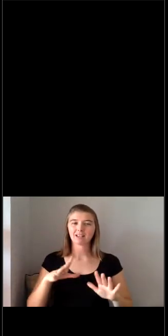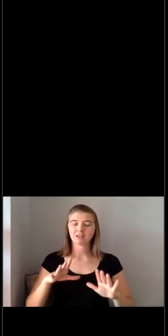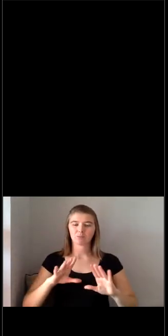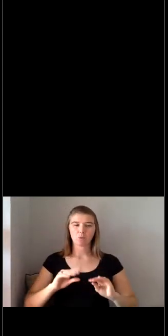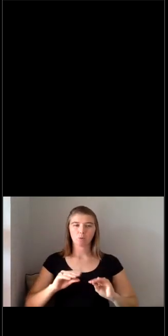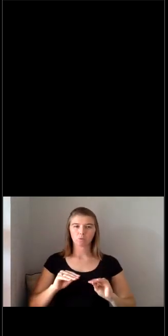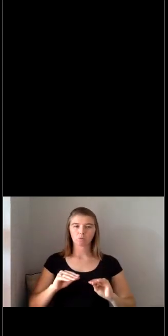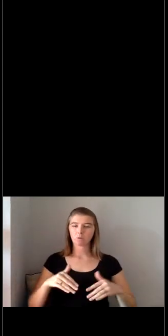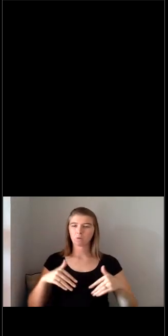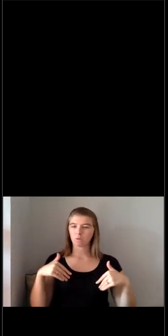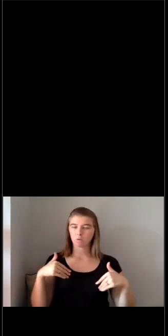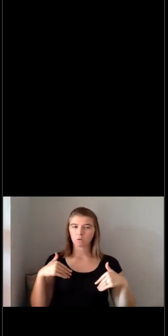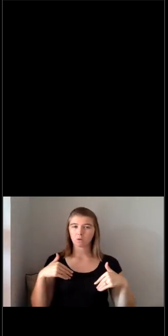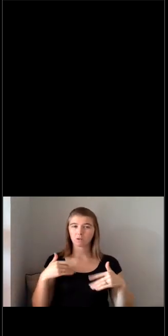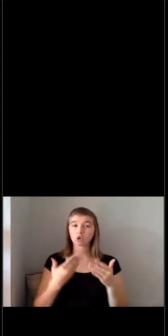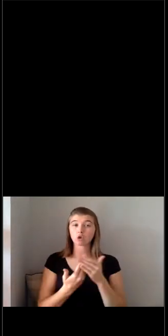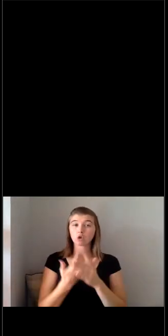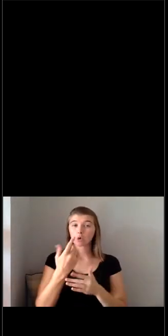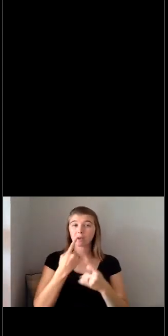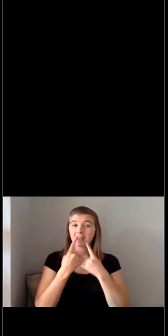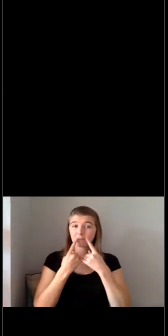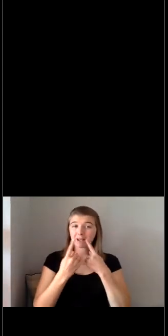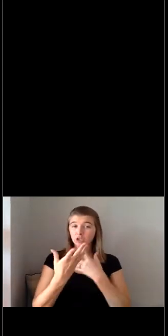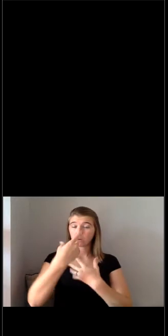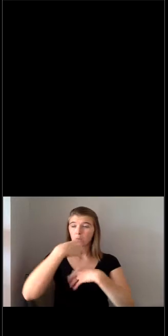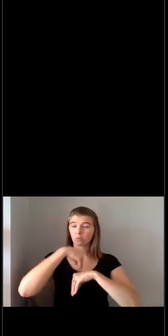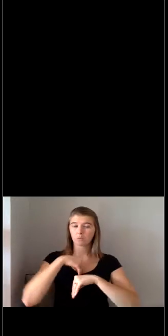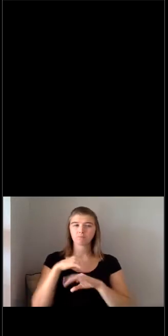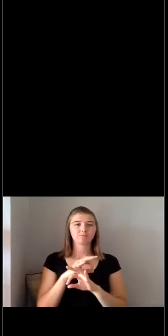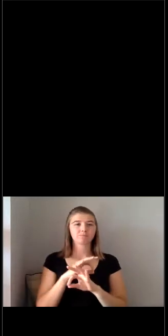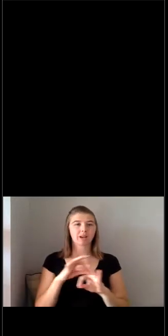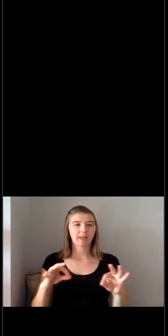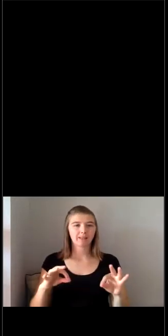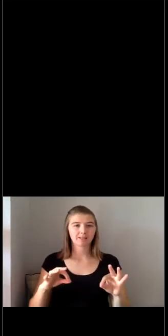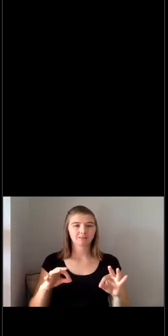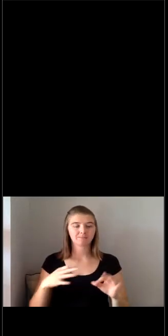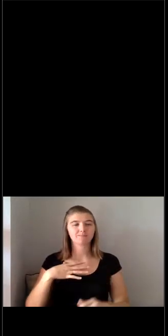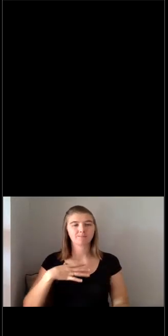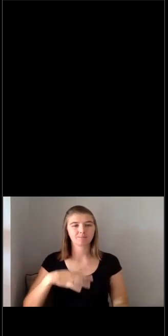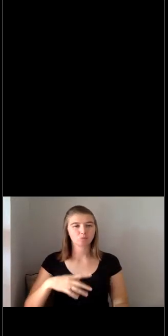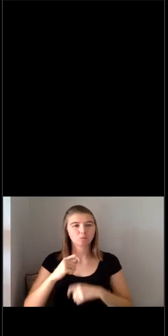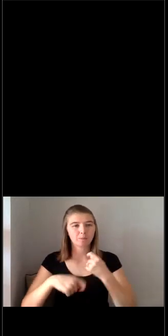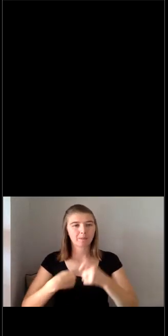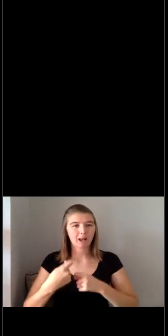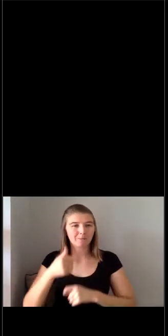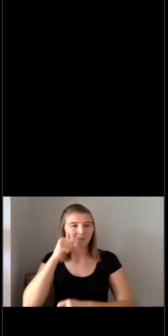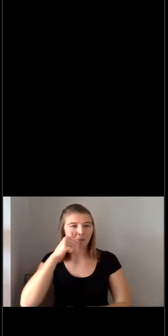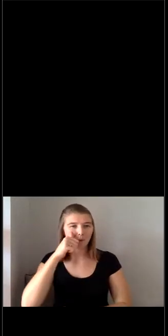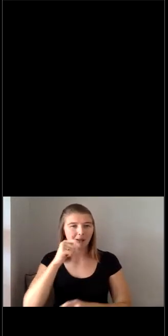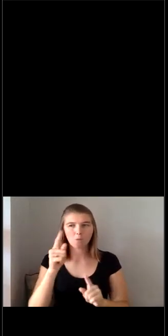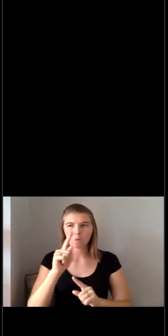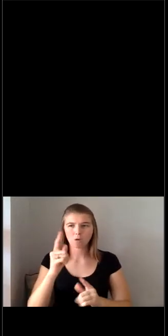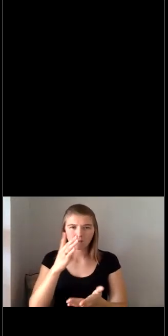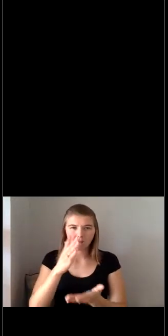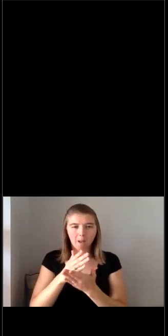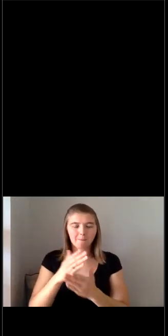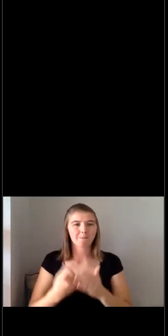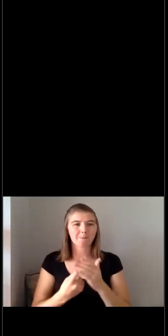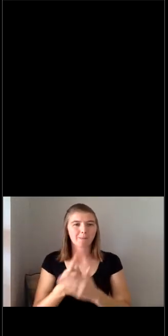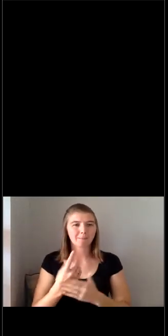board any new information and just become aware of what's really going on, to kind of recalibrate ourselves? You know, and that's why it's the